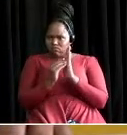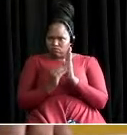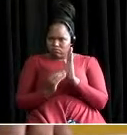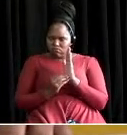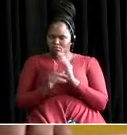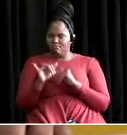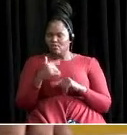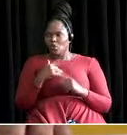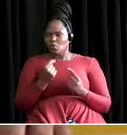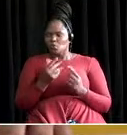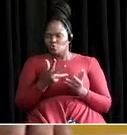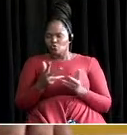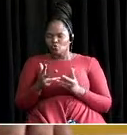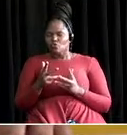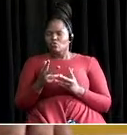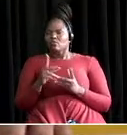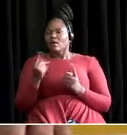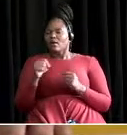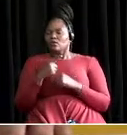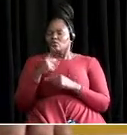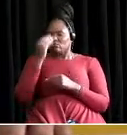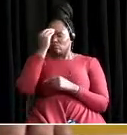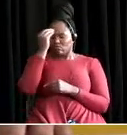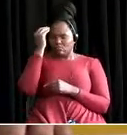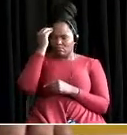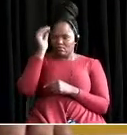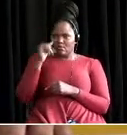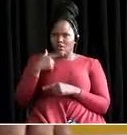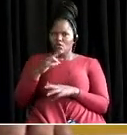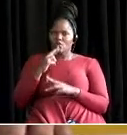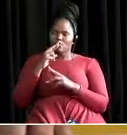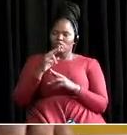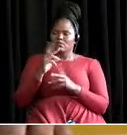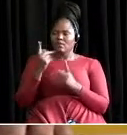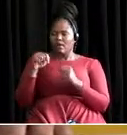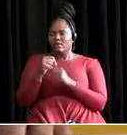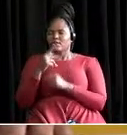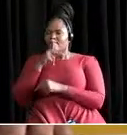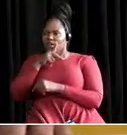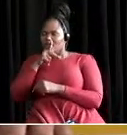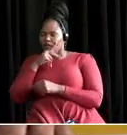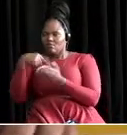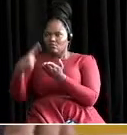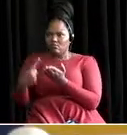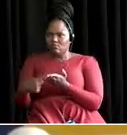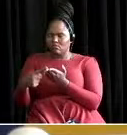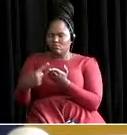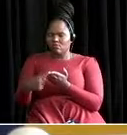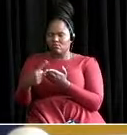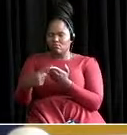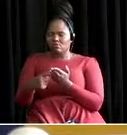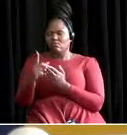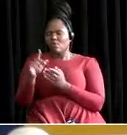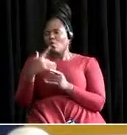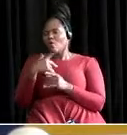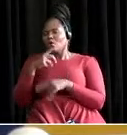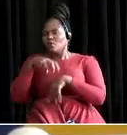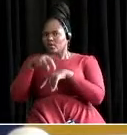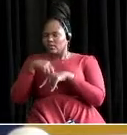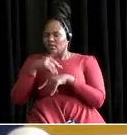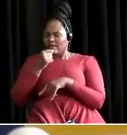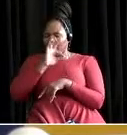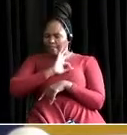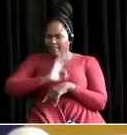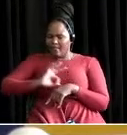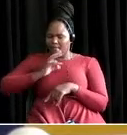think I should do so that we just note the reports, then we'll debate on Friday, because we need to record that the mayor